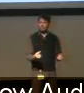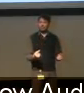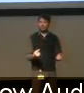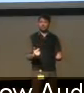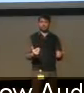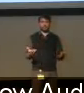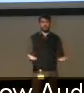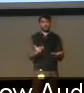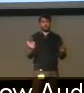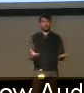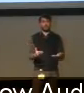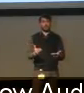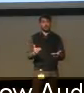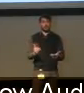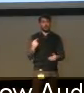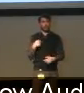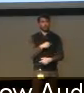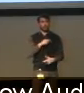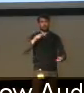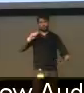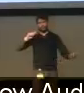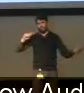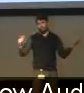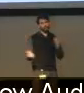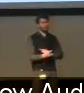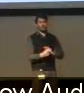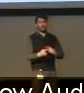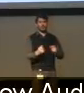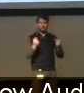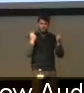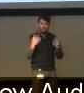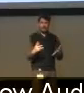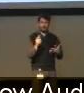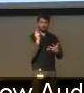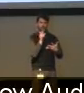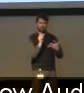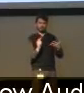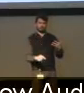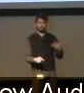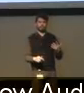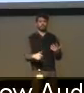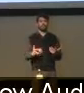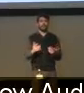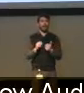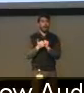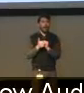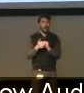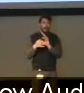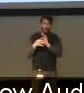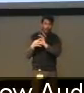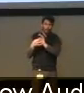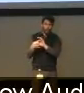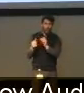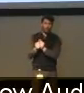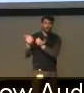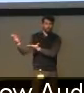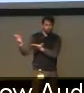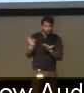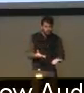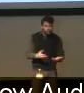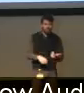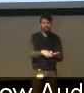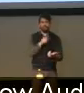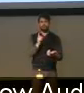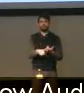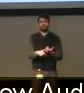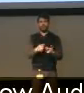the organization, changes that have really improved the way we coordinate transfers, improved the way we've managed other